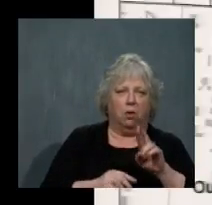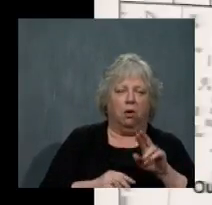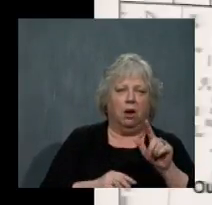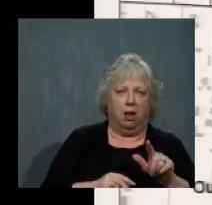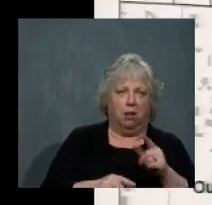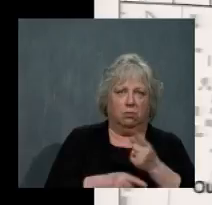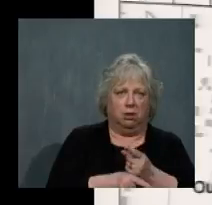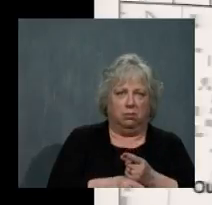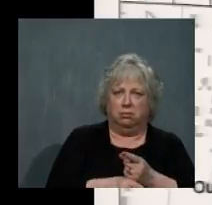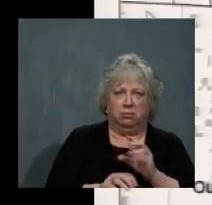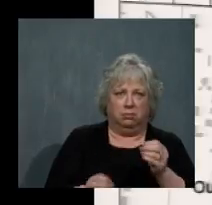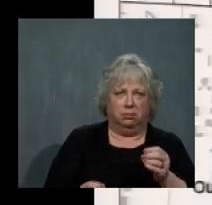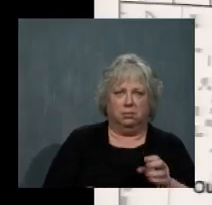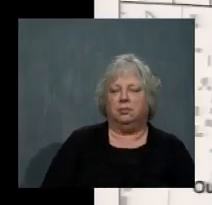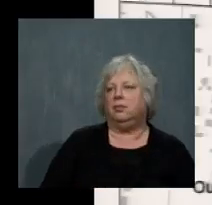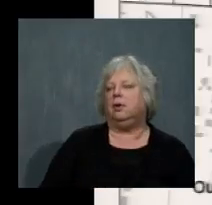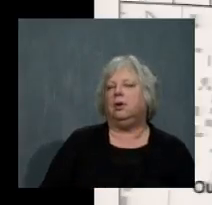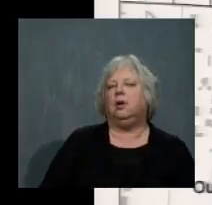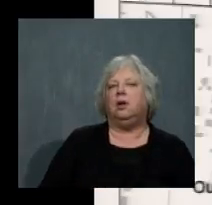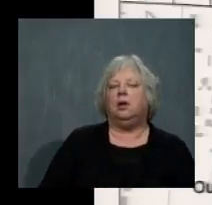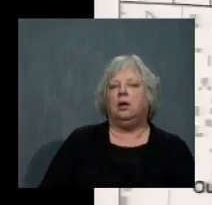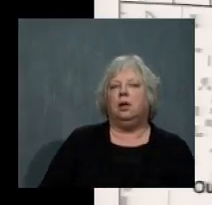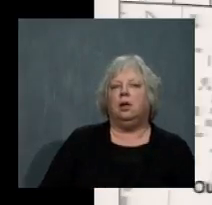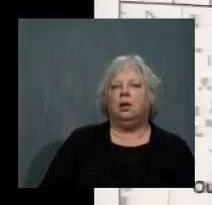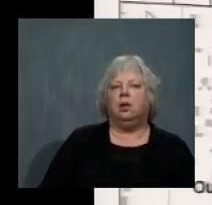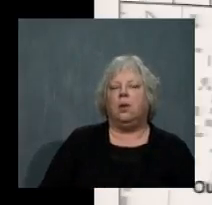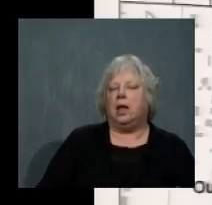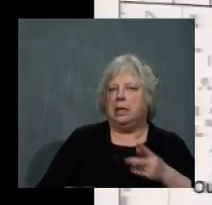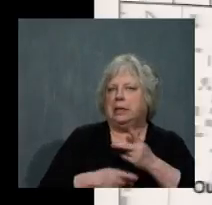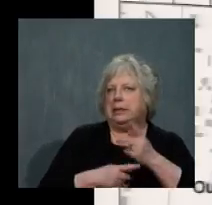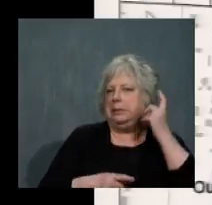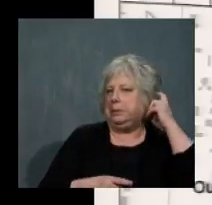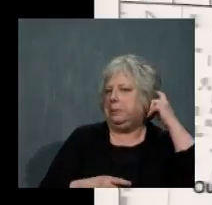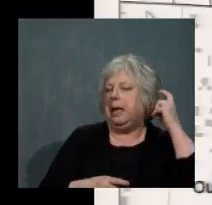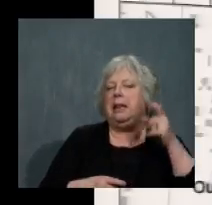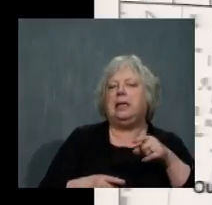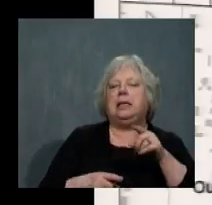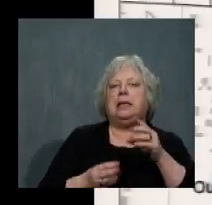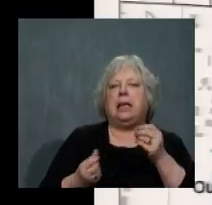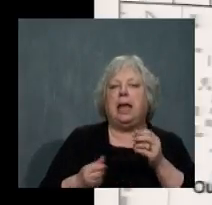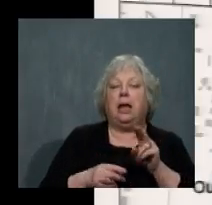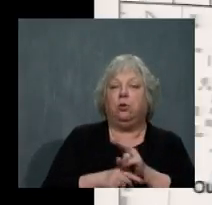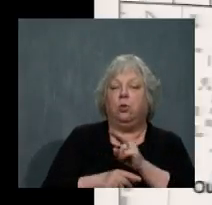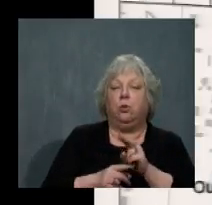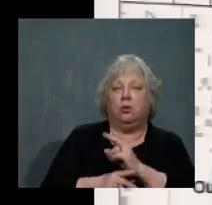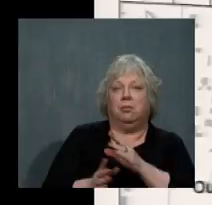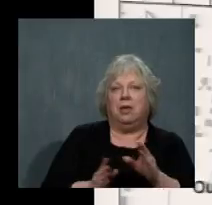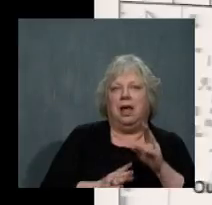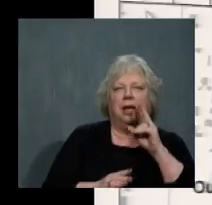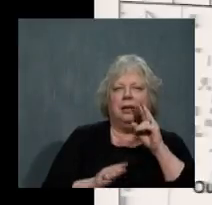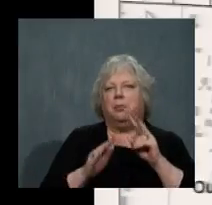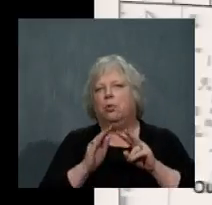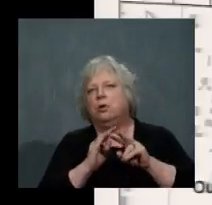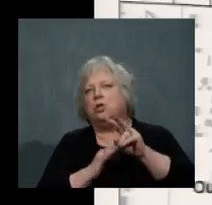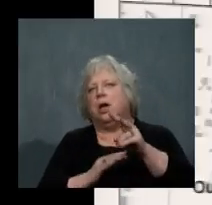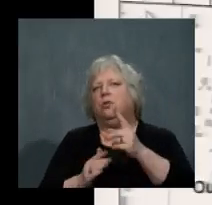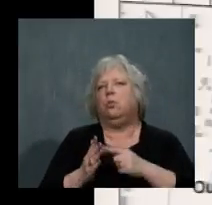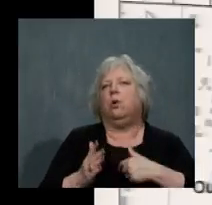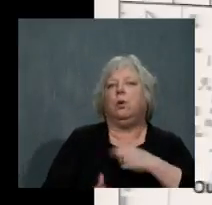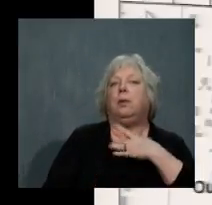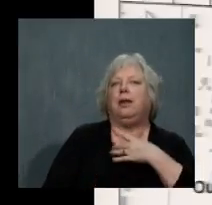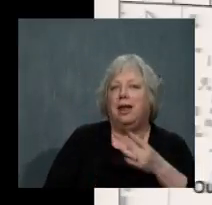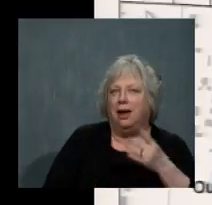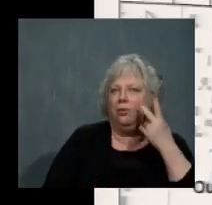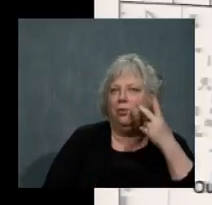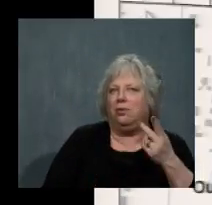zoning? Well, please keep in mind, this is just the land use plan. This Right. is a projected of what we would like to see